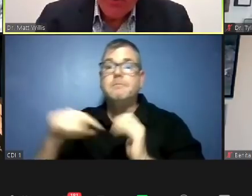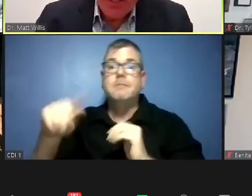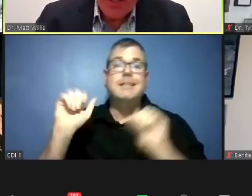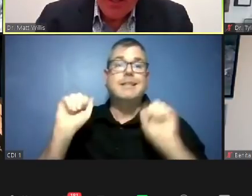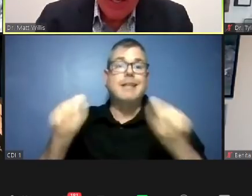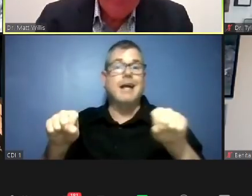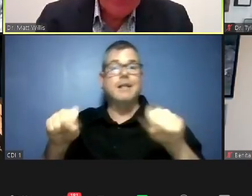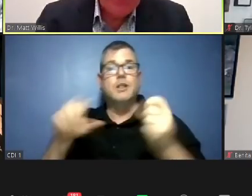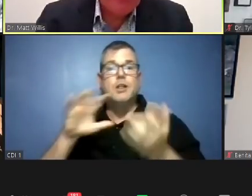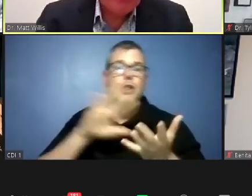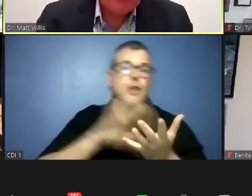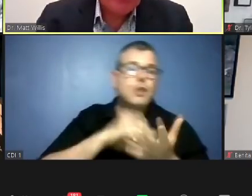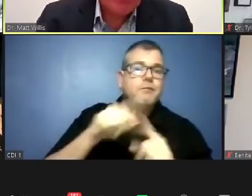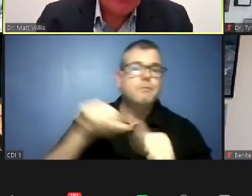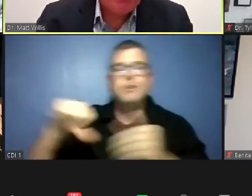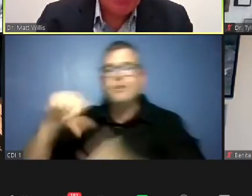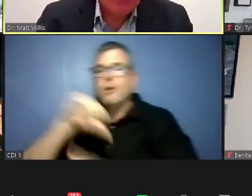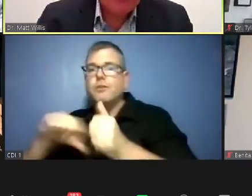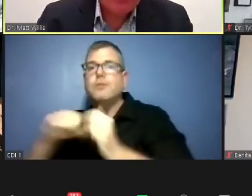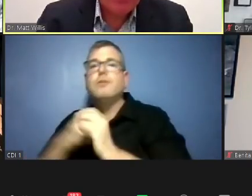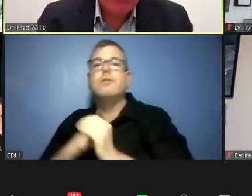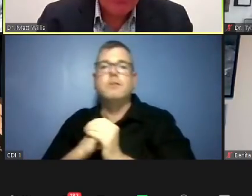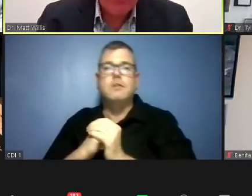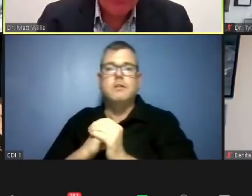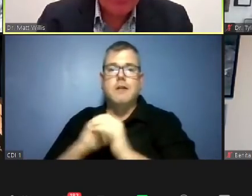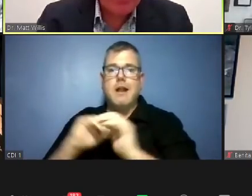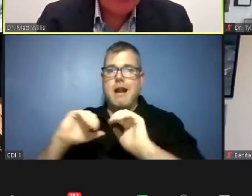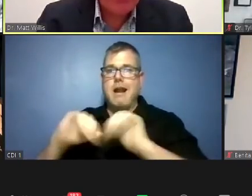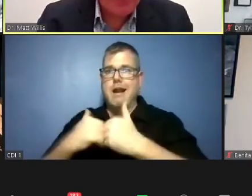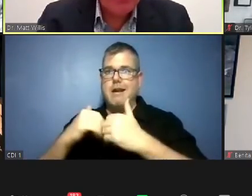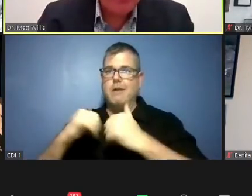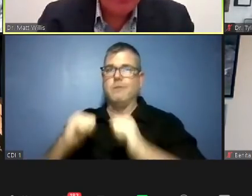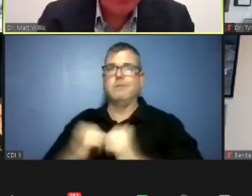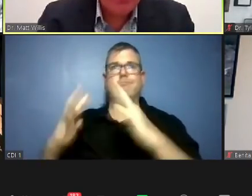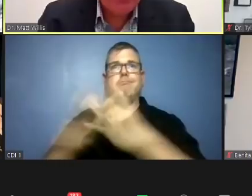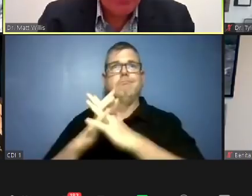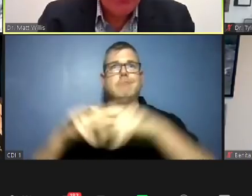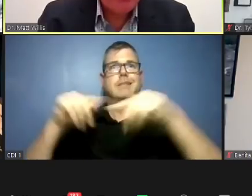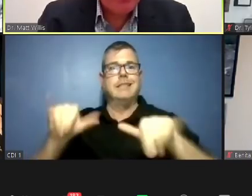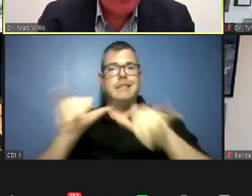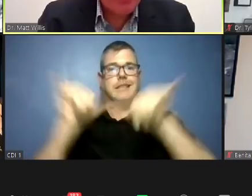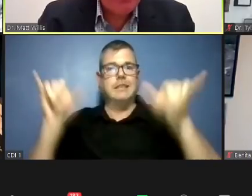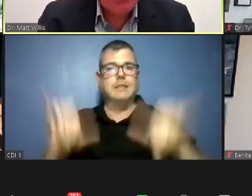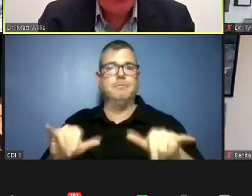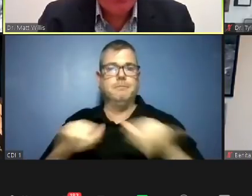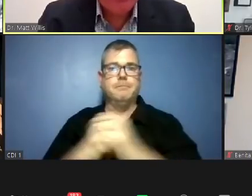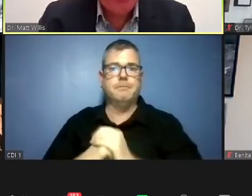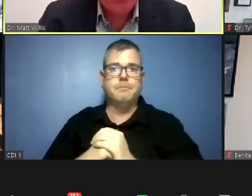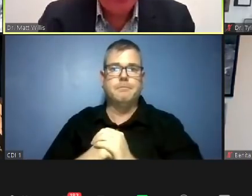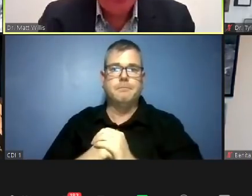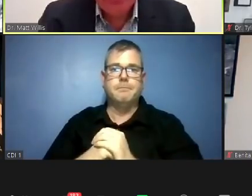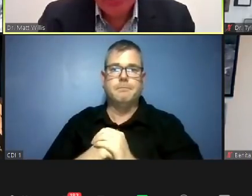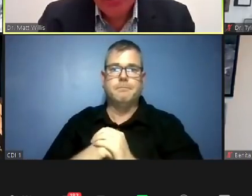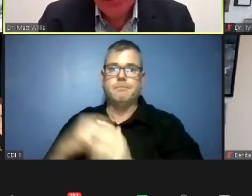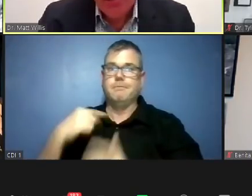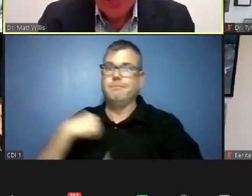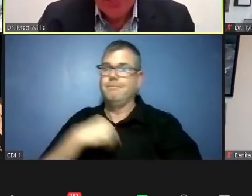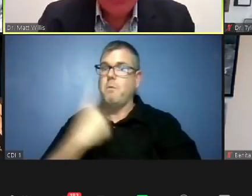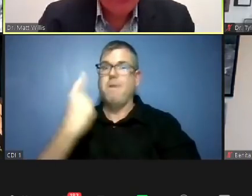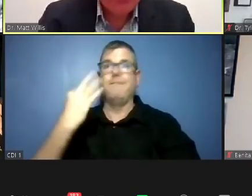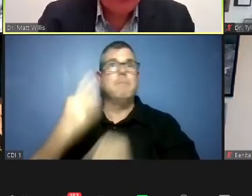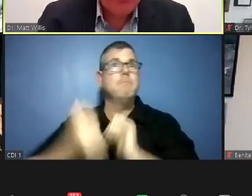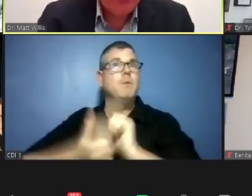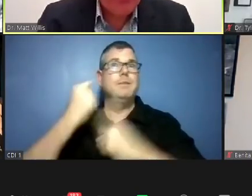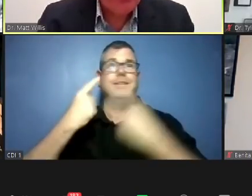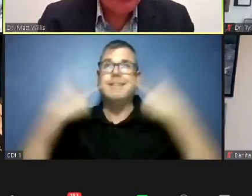we came together to respond. We are one of the most successful counties in terms of reducing transmission. We have some of the lowest rates. And I